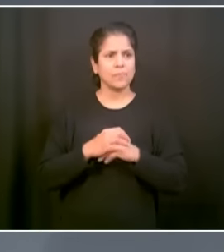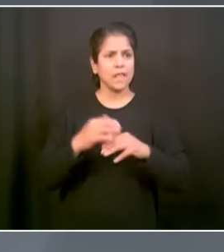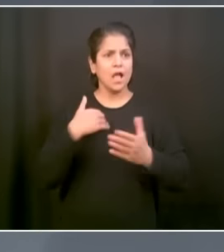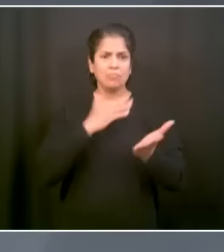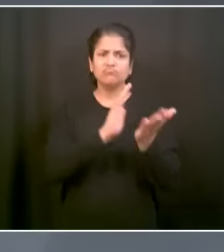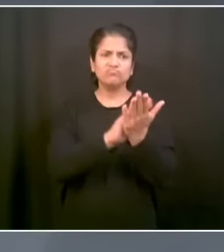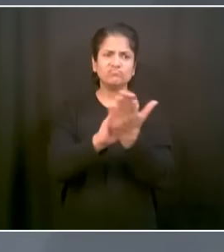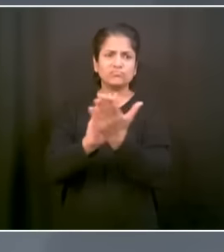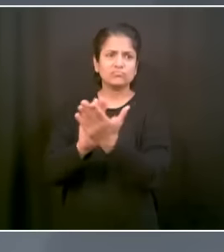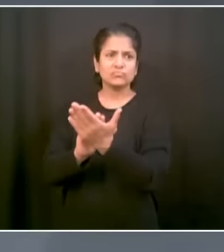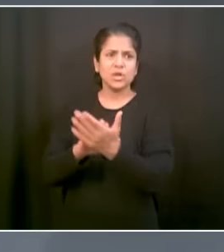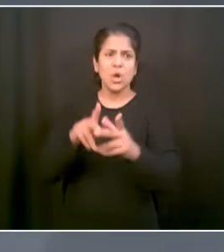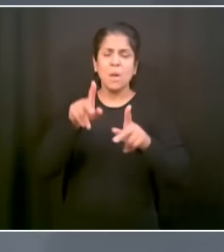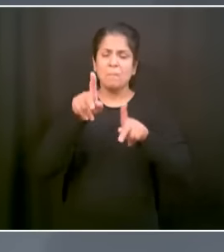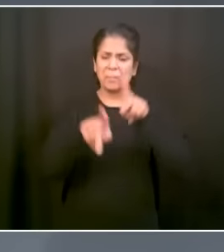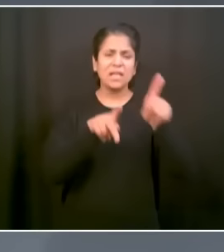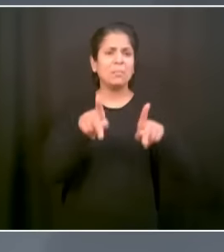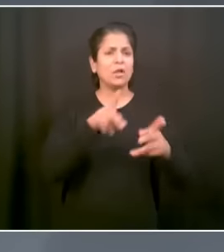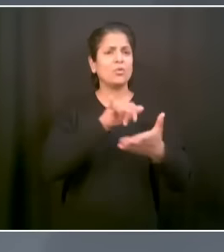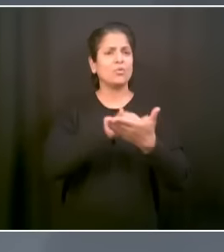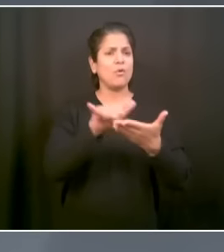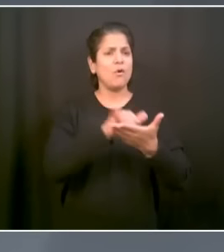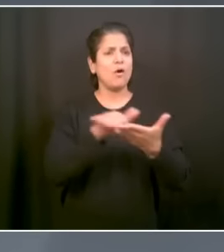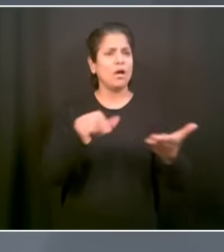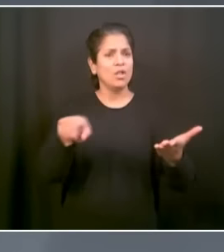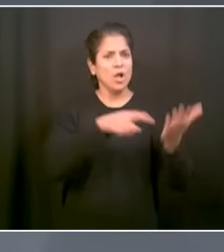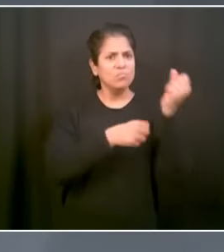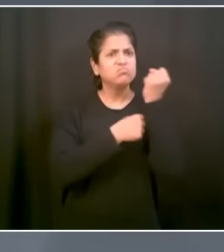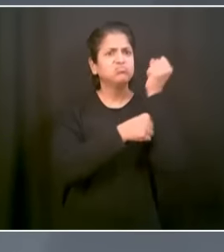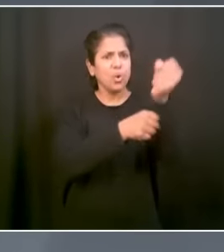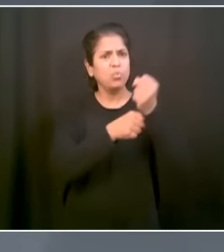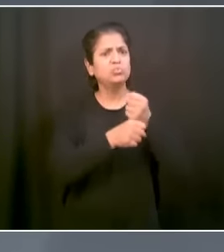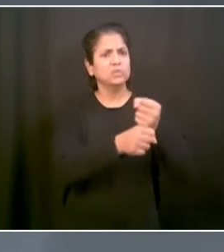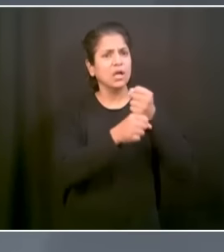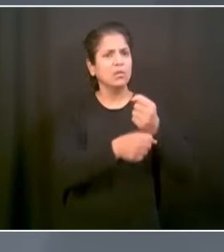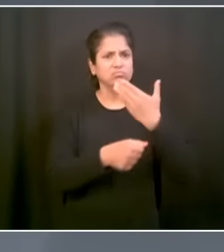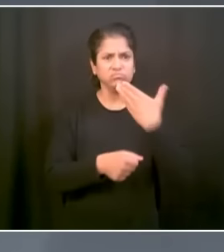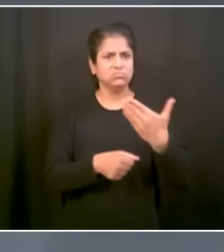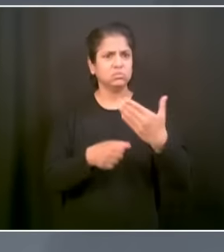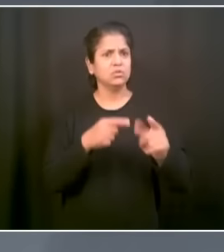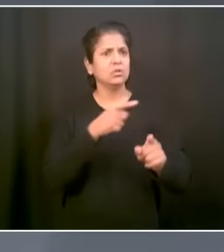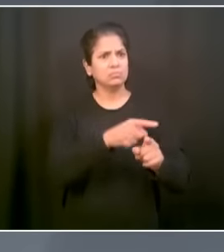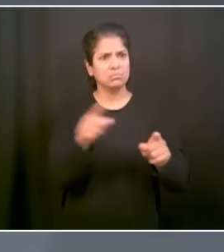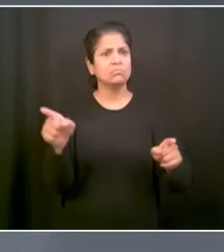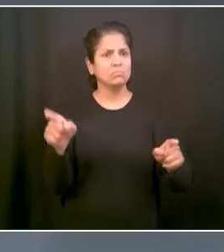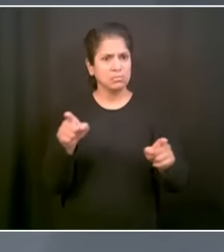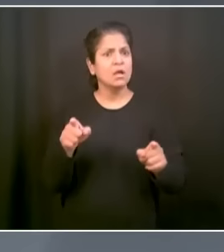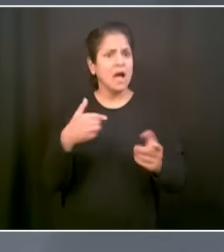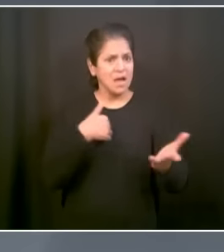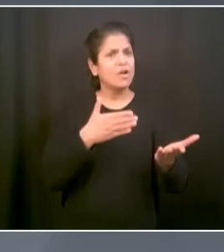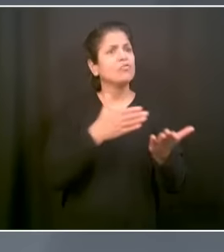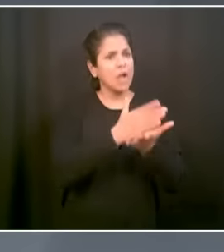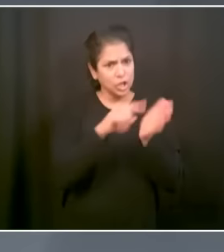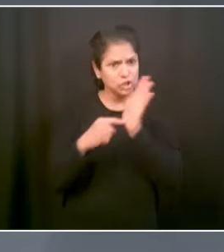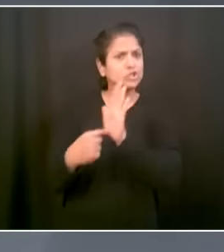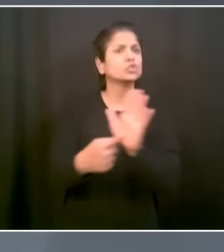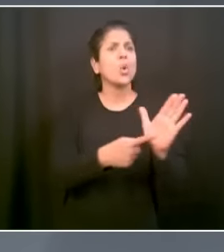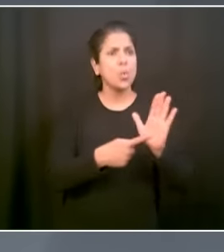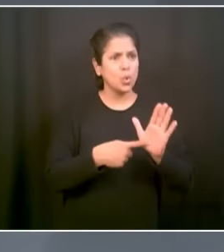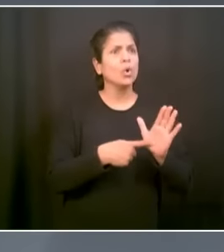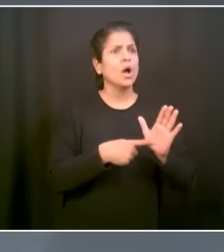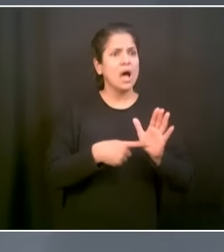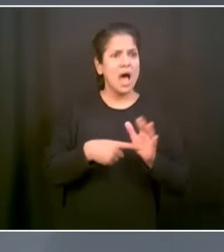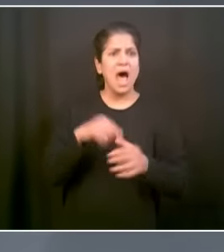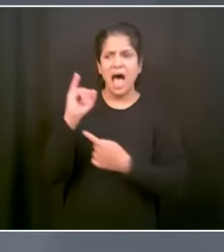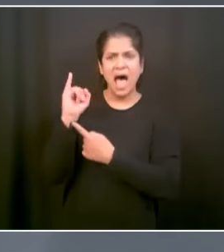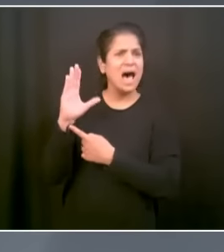right to protest, especially in bringing attention to the horrific abuses of ICE across this country, and I think especially right now